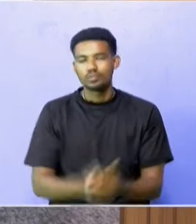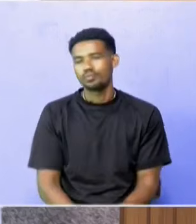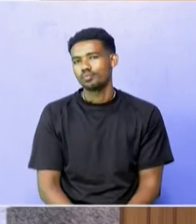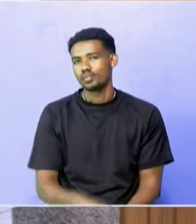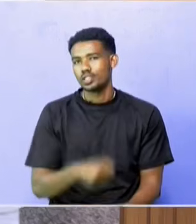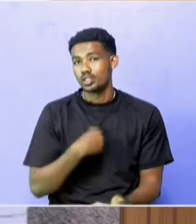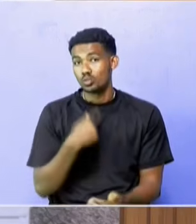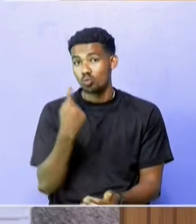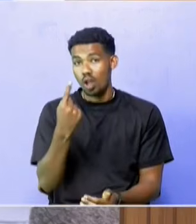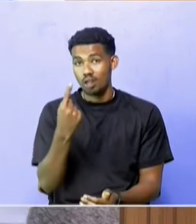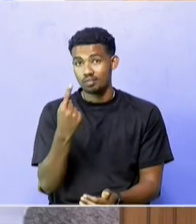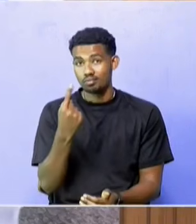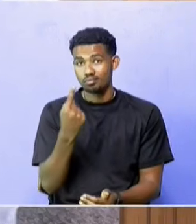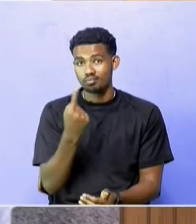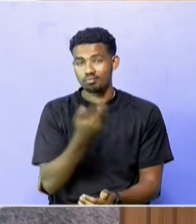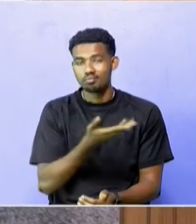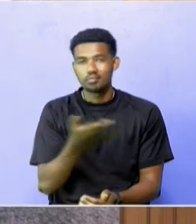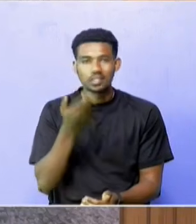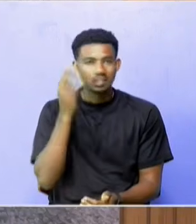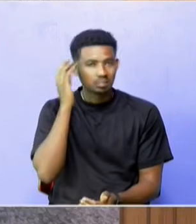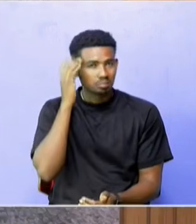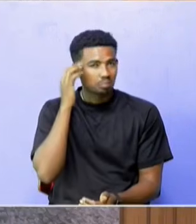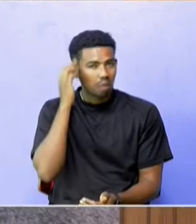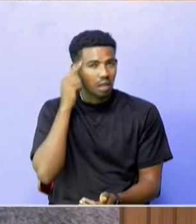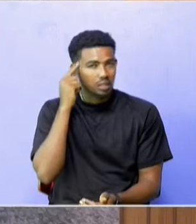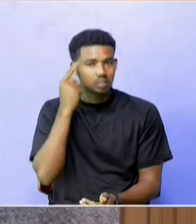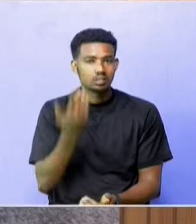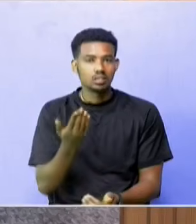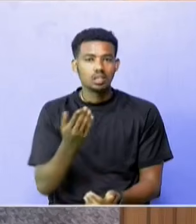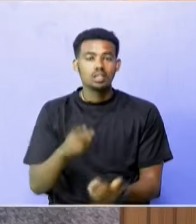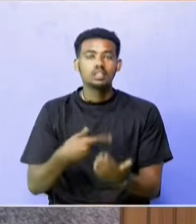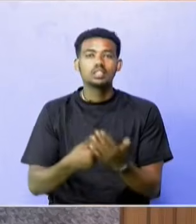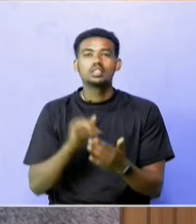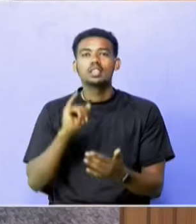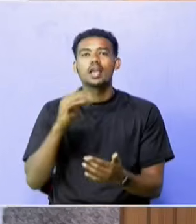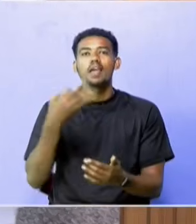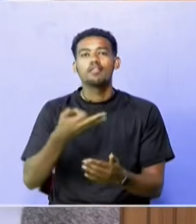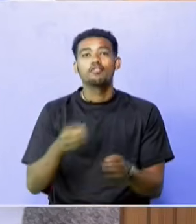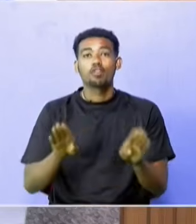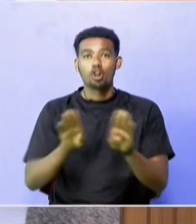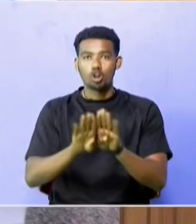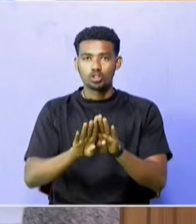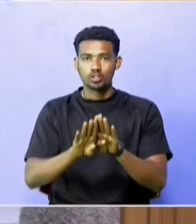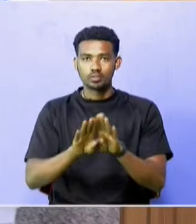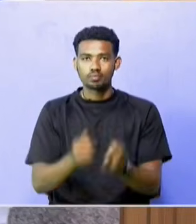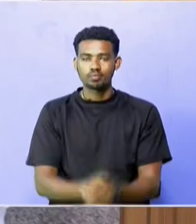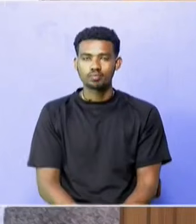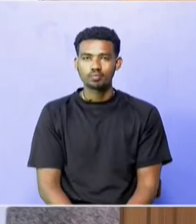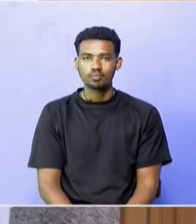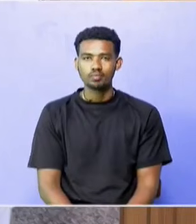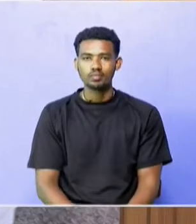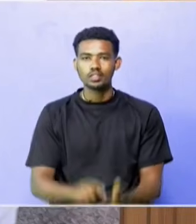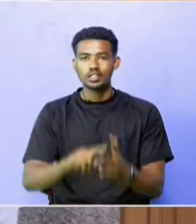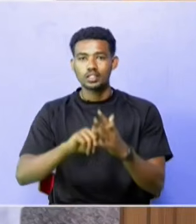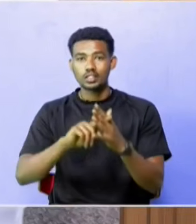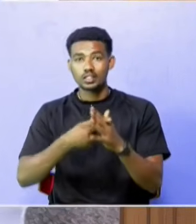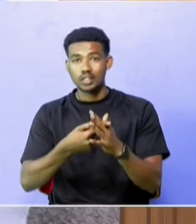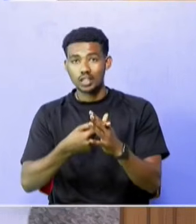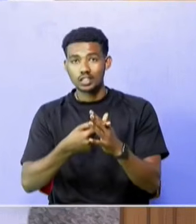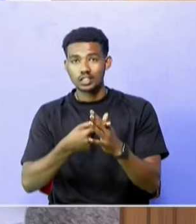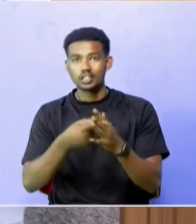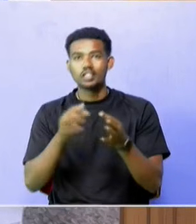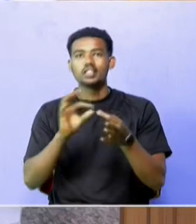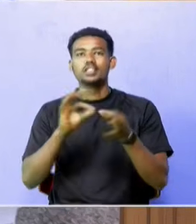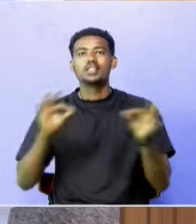something. We don't always begin with the if clause. We can also start our sentence using